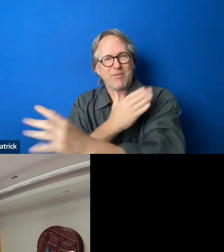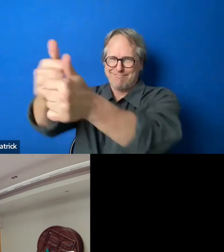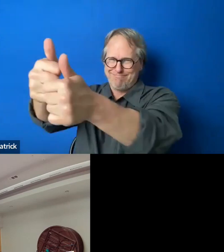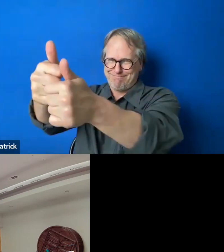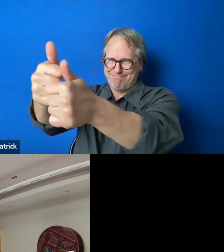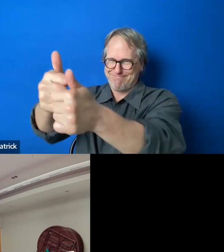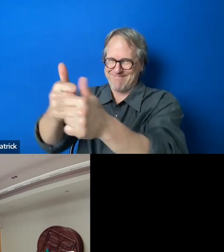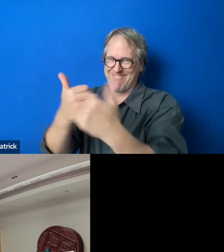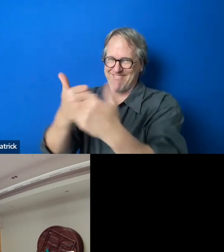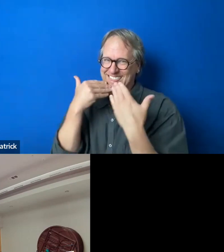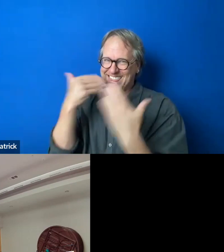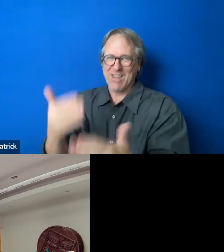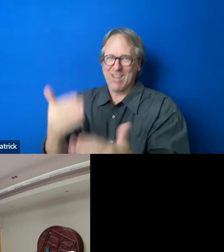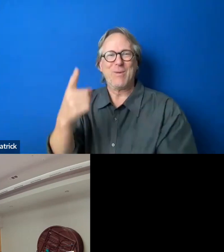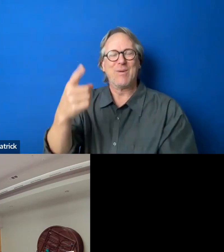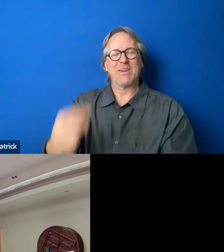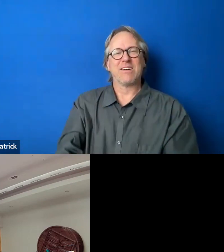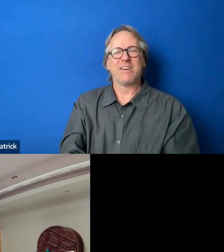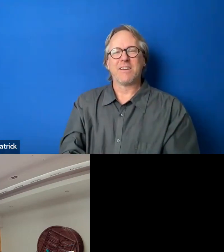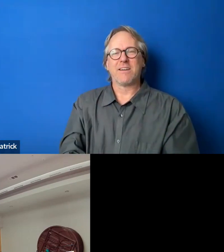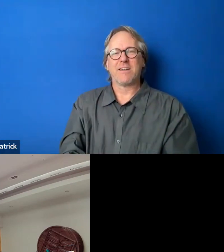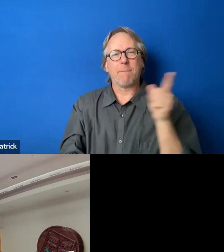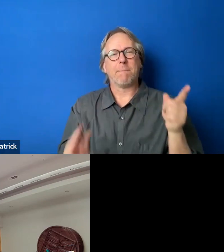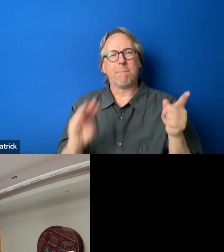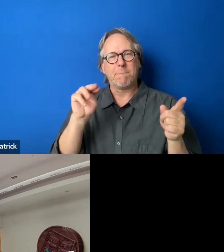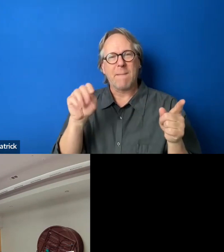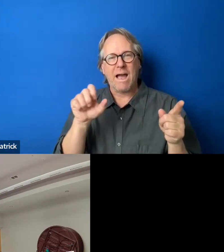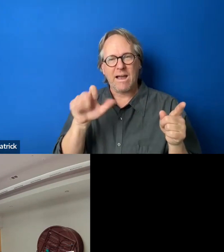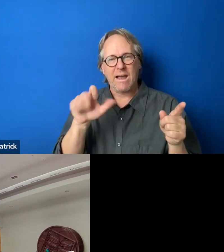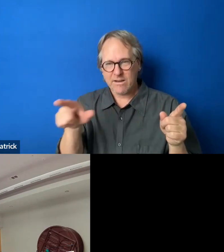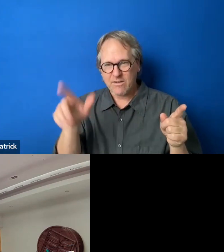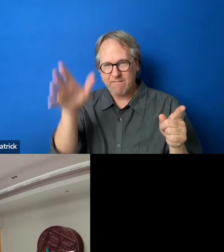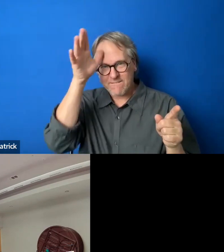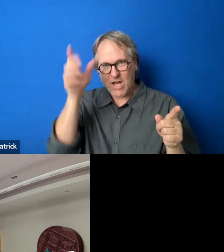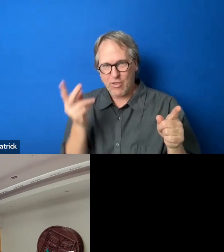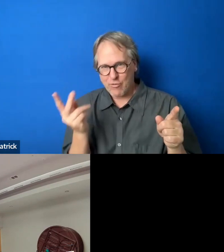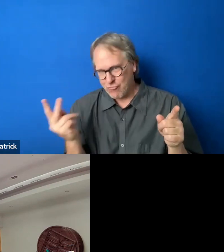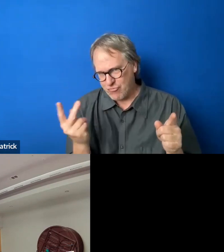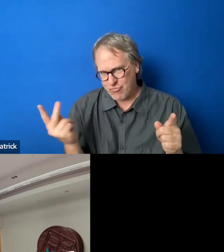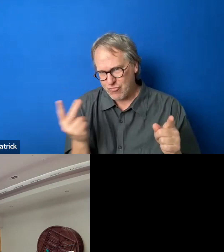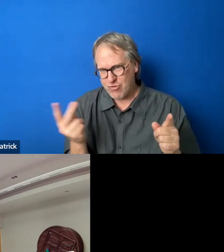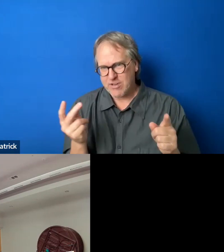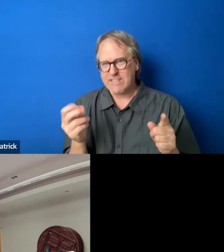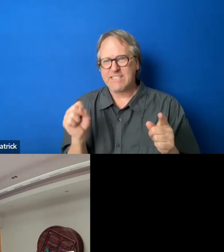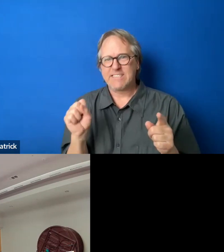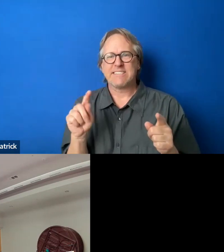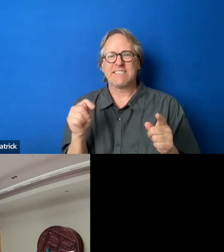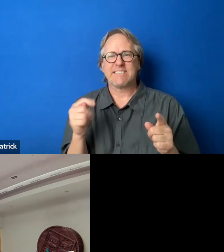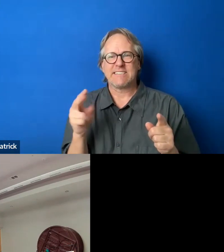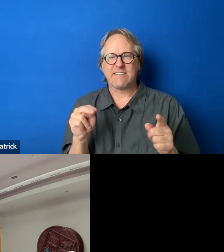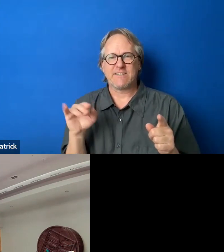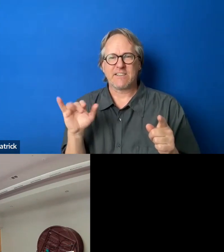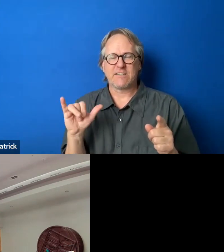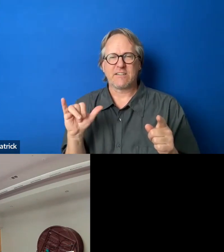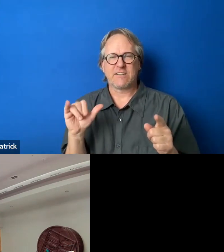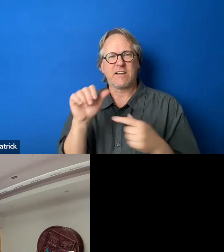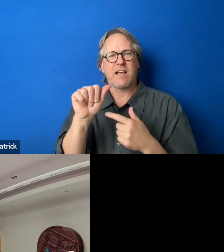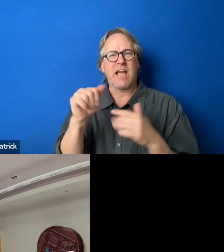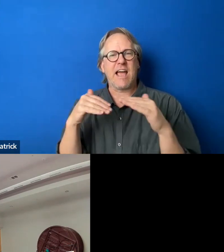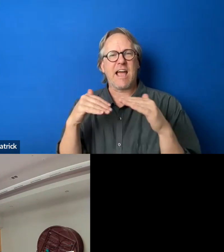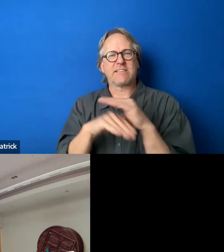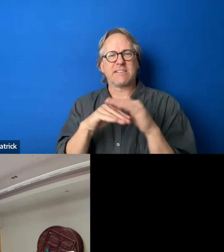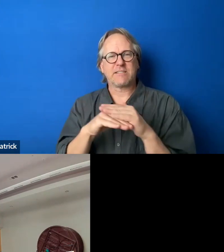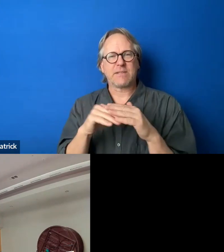playing. Thank you to Michael Young and his father, Stephen Young, members of our accessibility task force who had to leave a few minutes